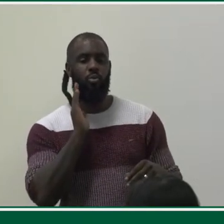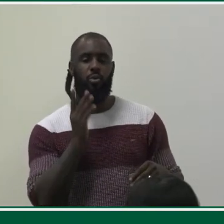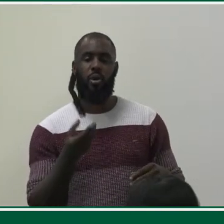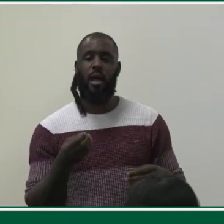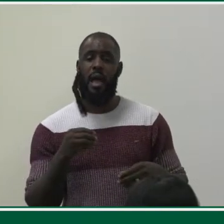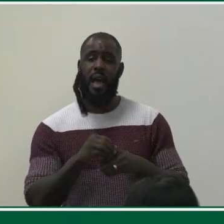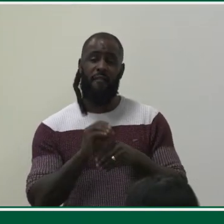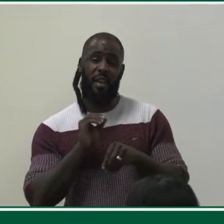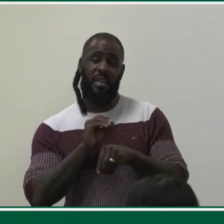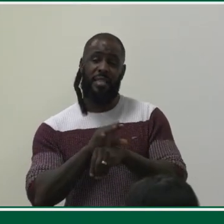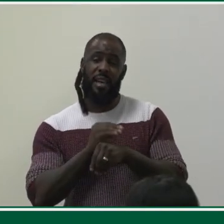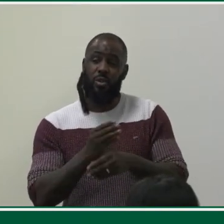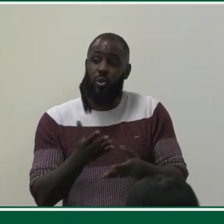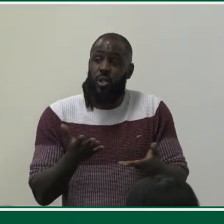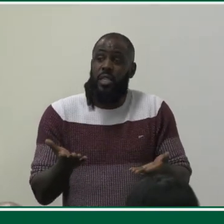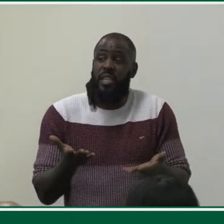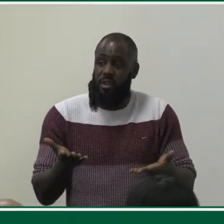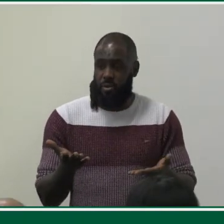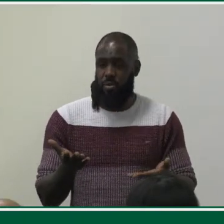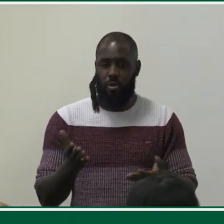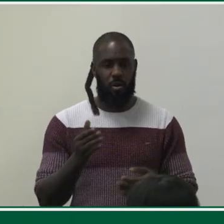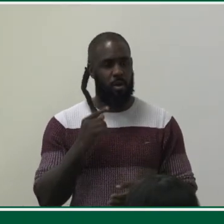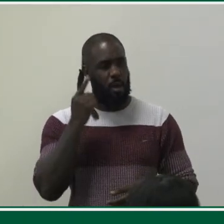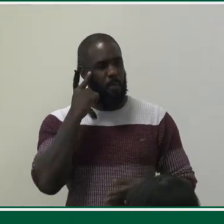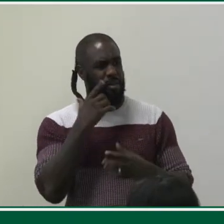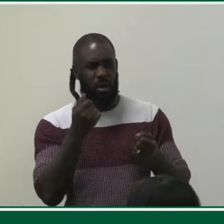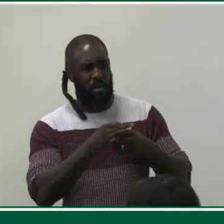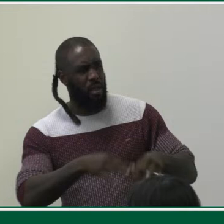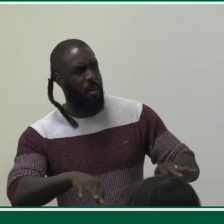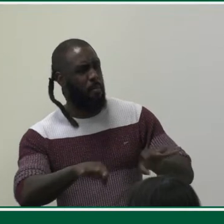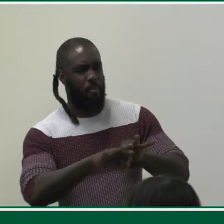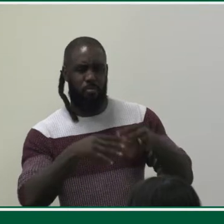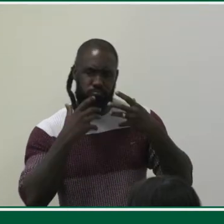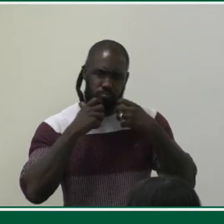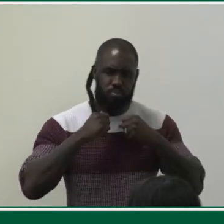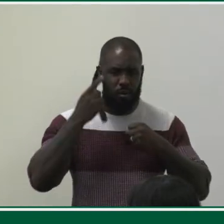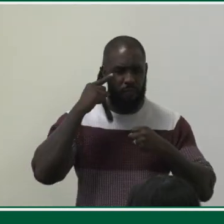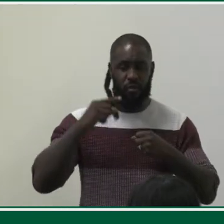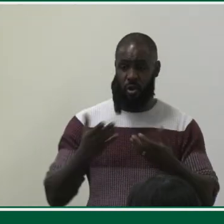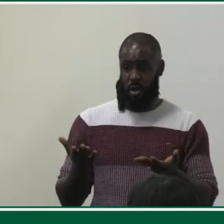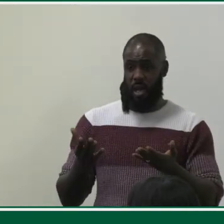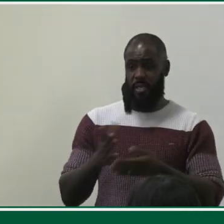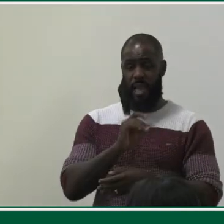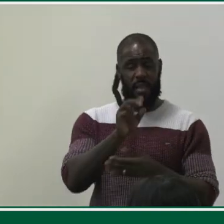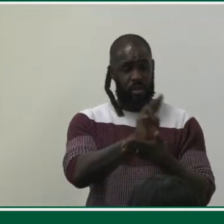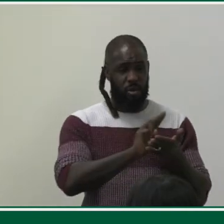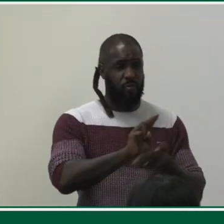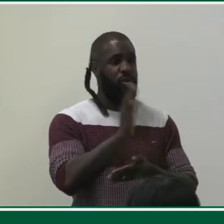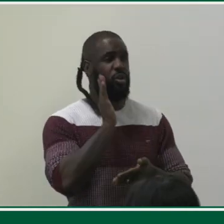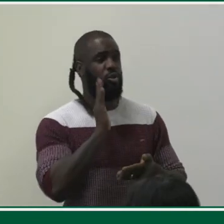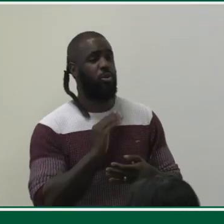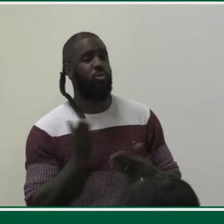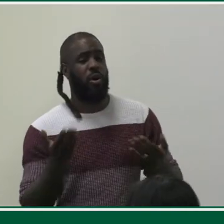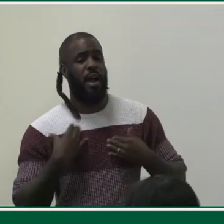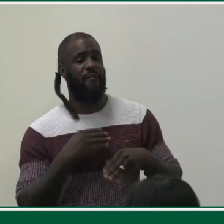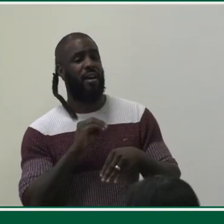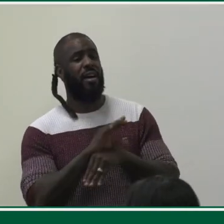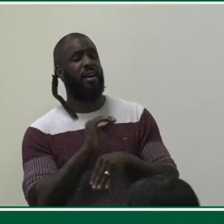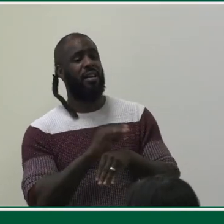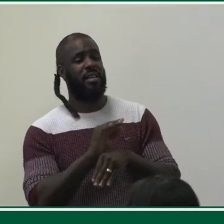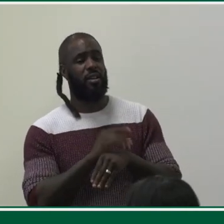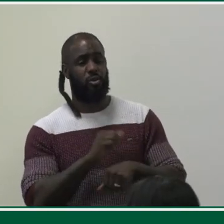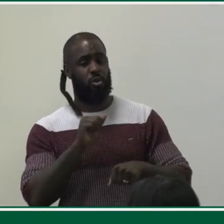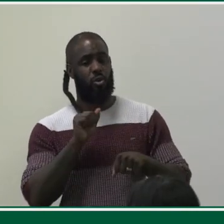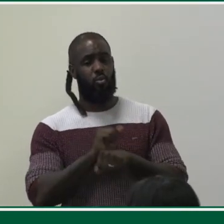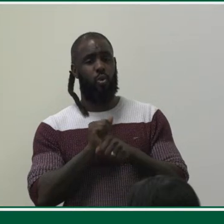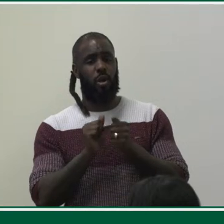in-house counselor. Mental health is so crucial and so important to us and also to the university. So we will have an in-house counselor that